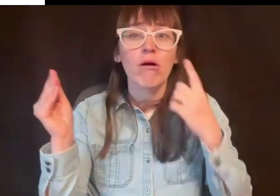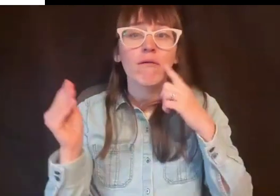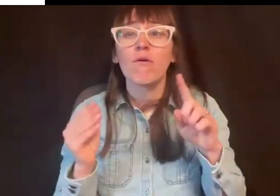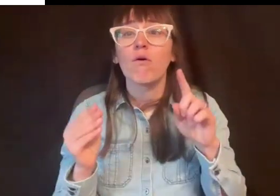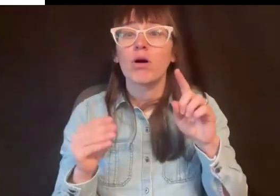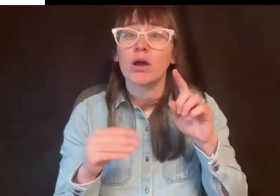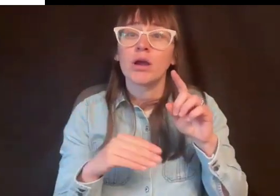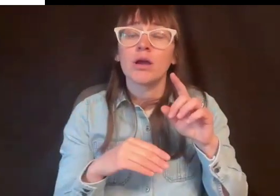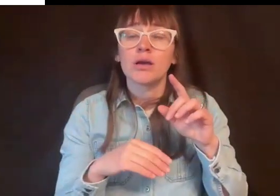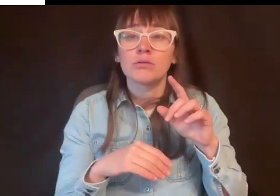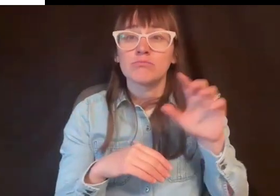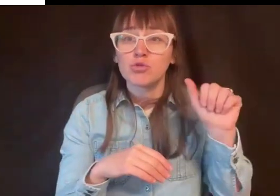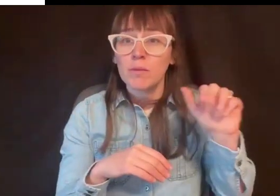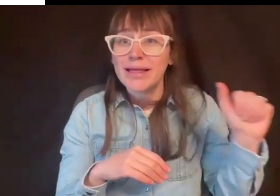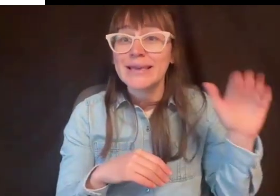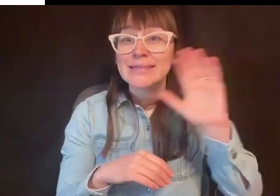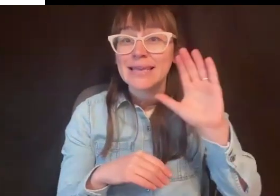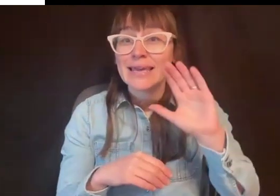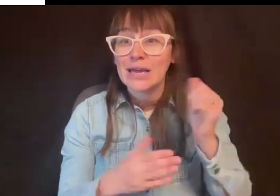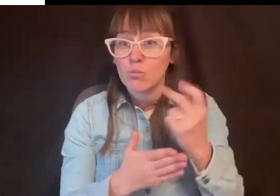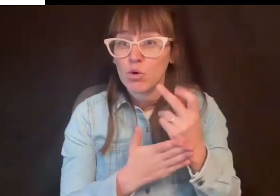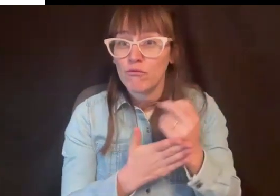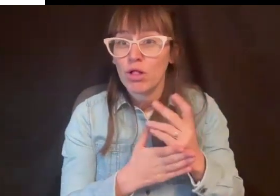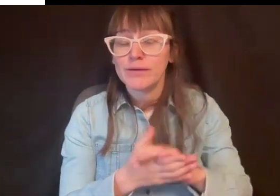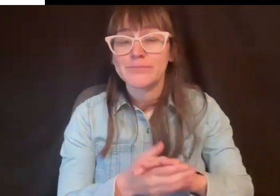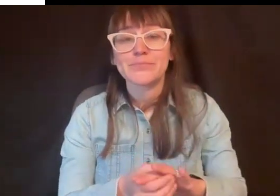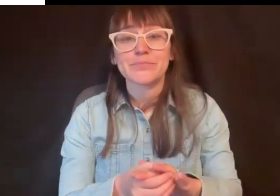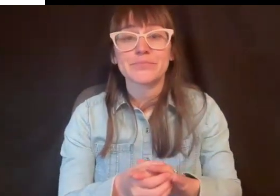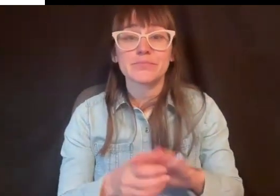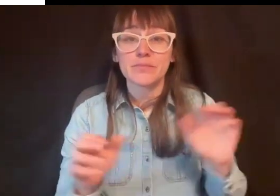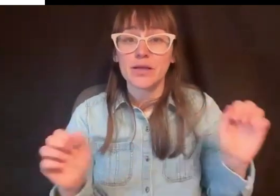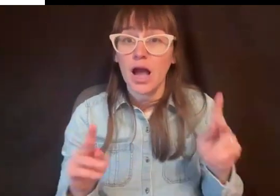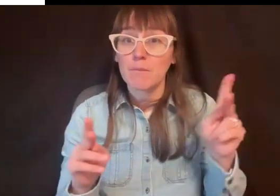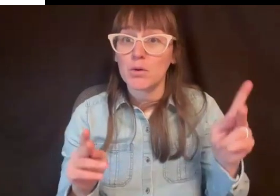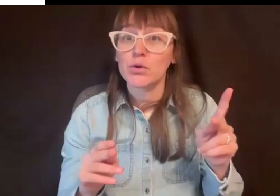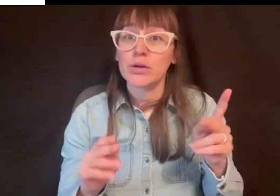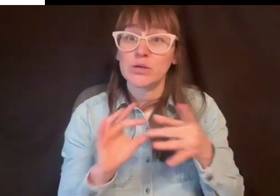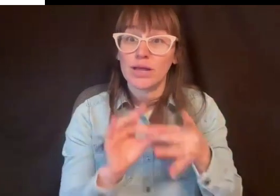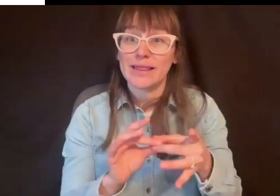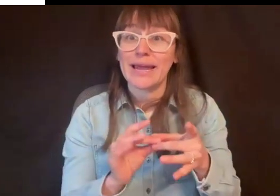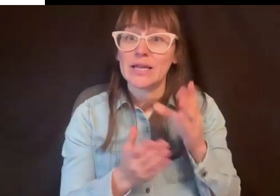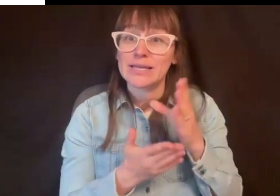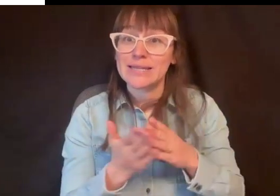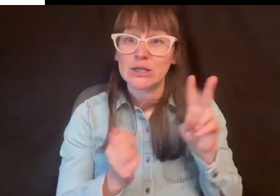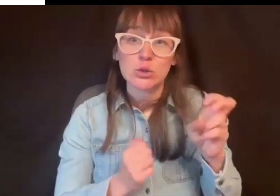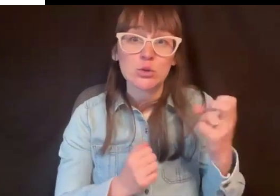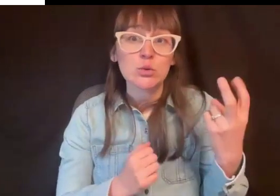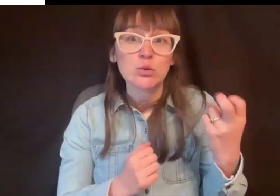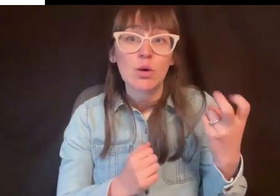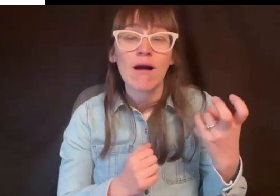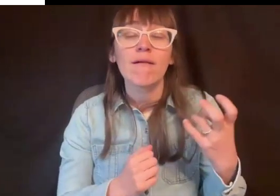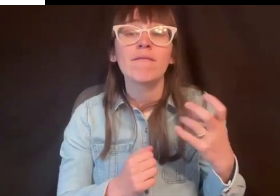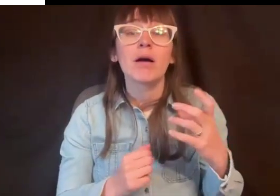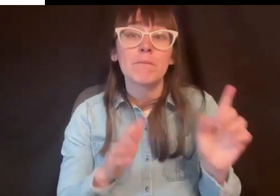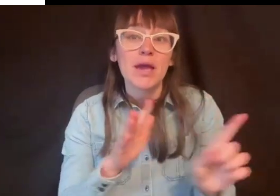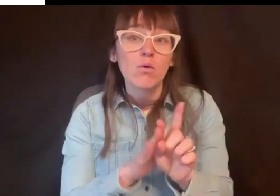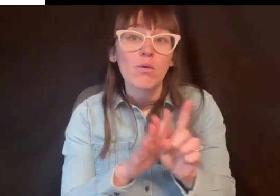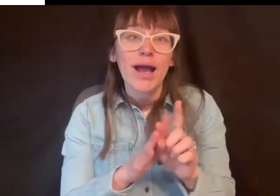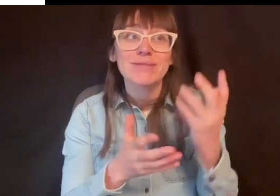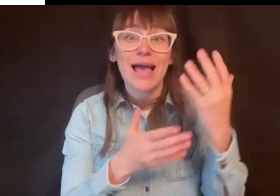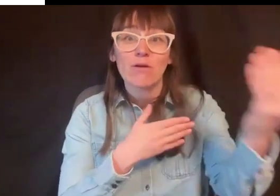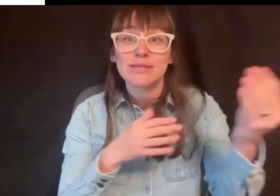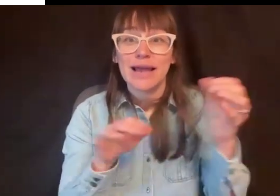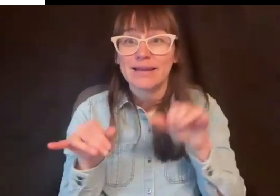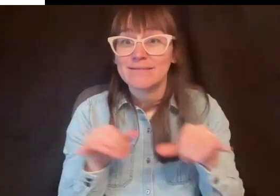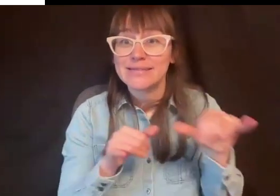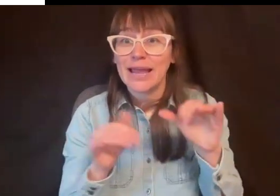for activities. Opportunities related to Section 212 may arise outside of standard area plan timeframes, and